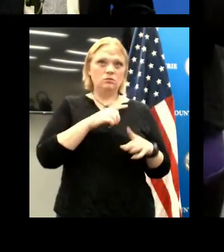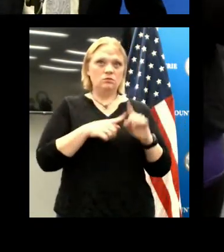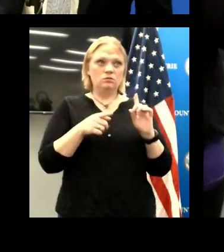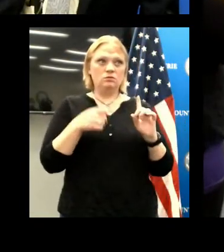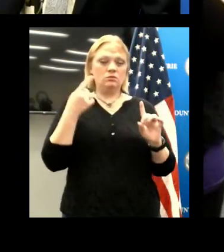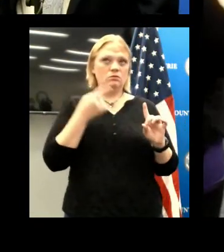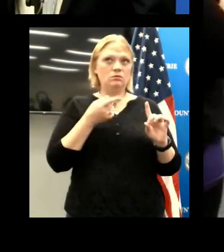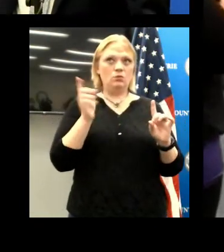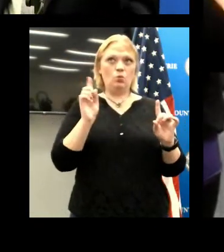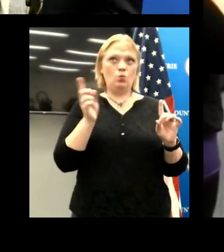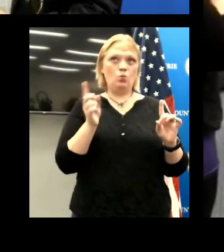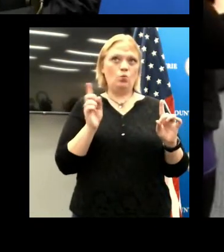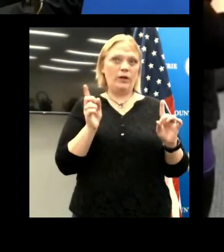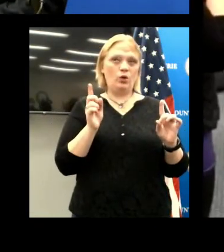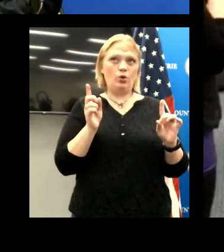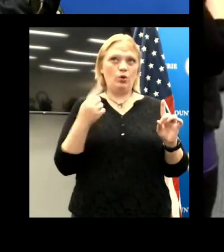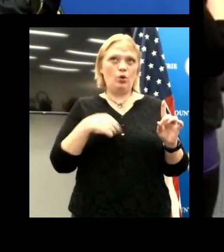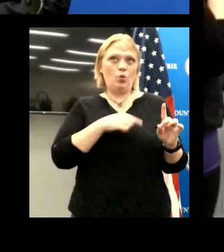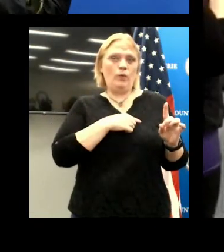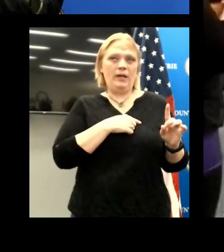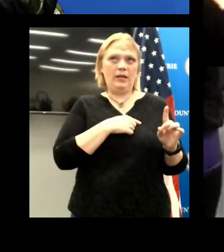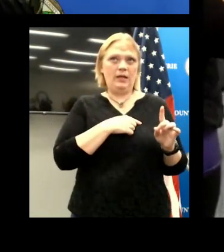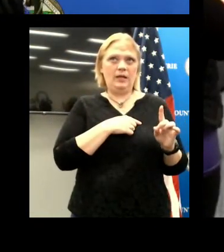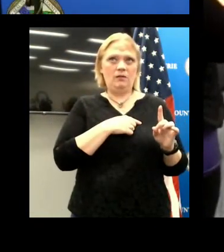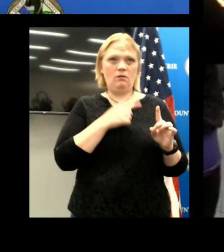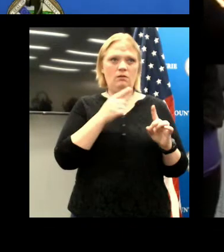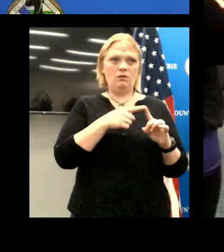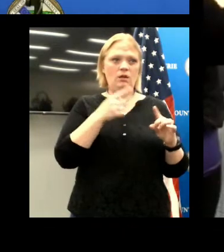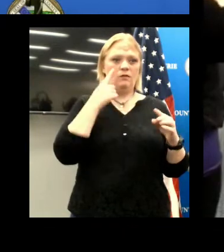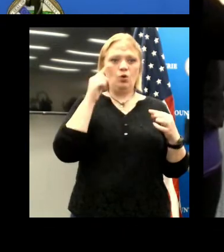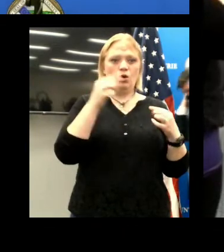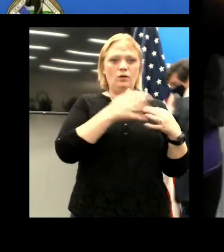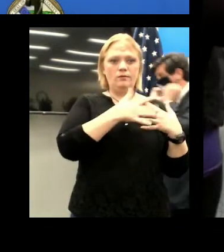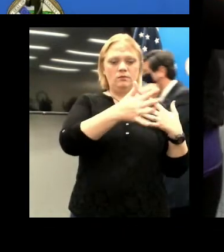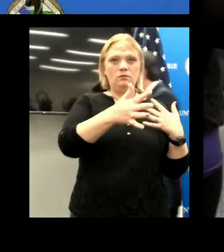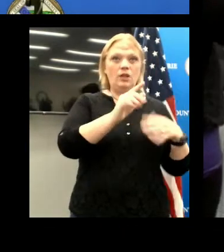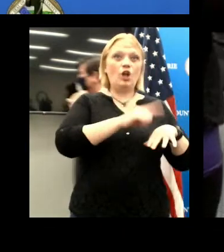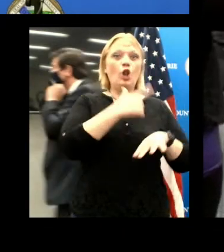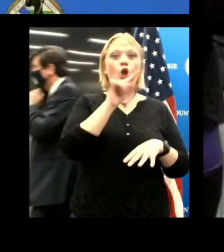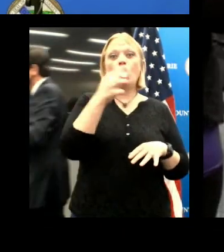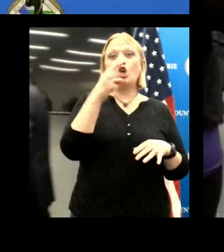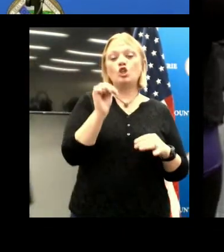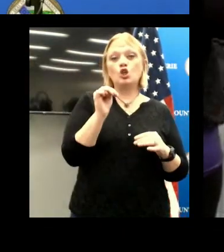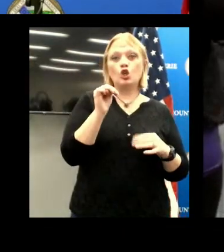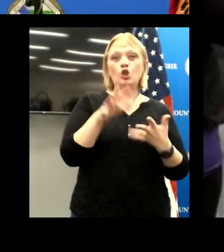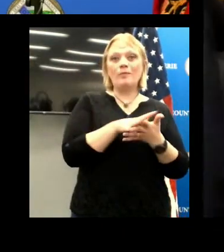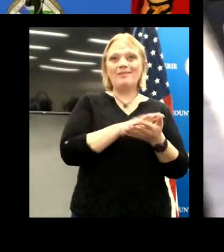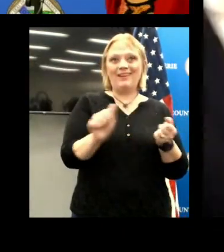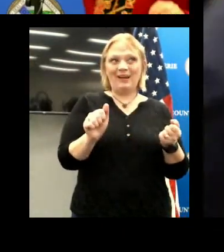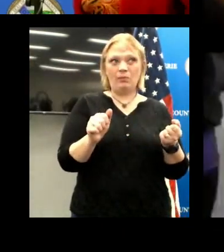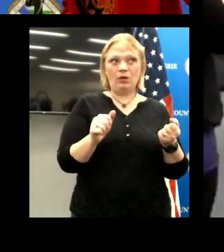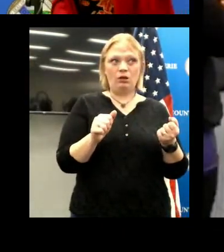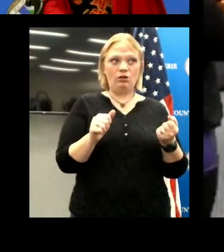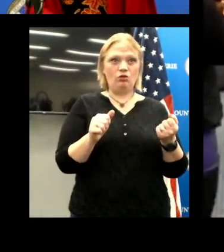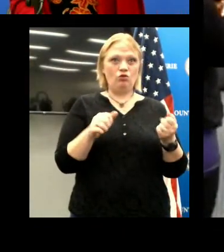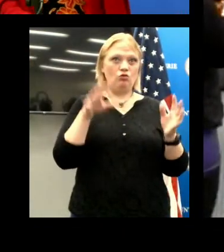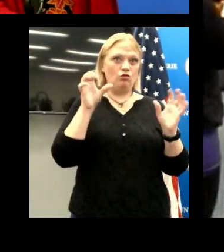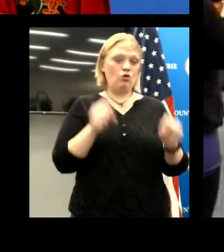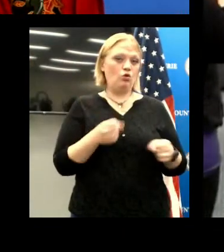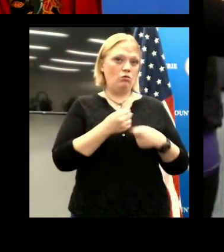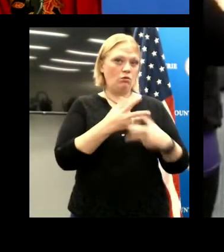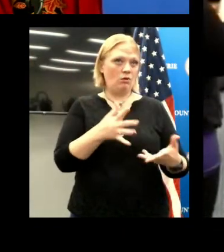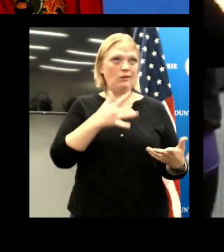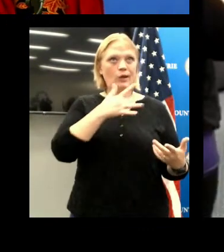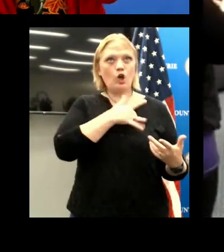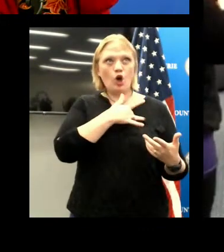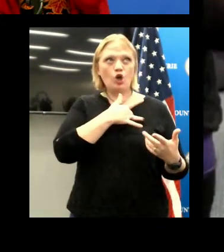where are we at as far as like what long-term damage does the virus look like it potentially having on people, like heart